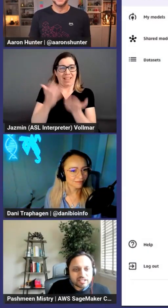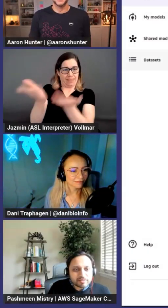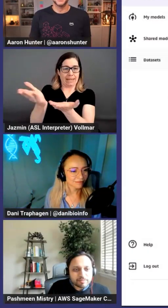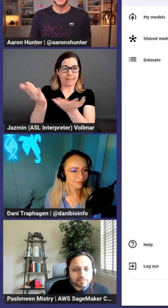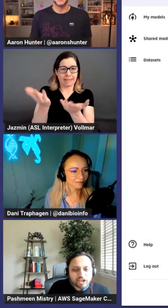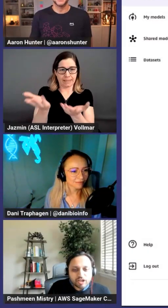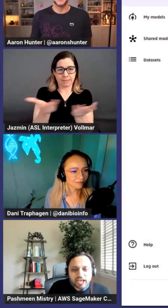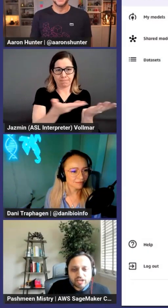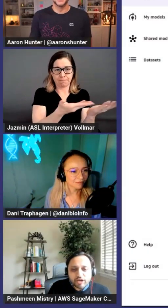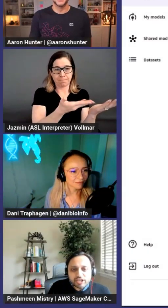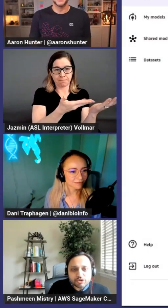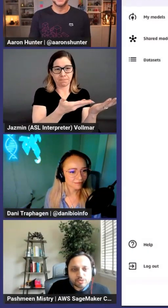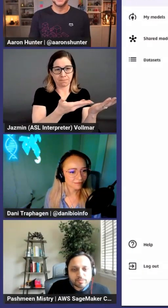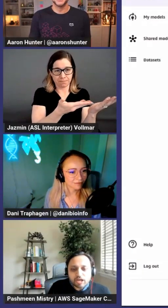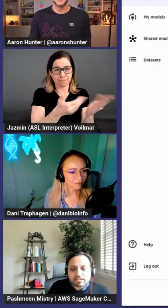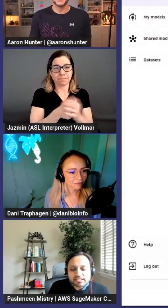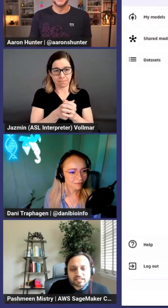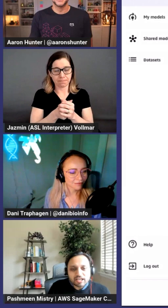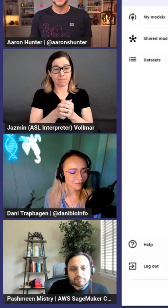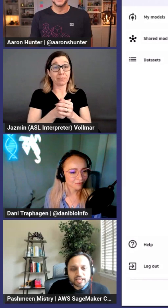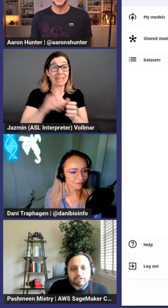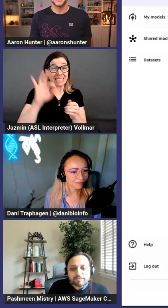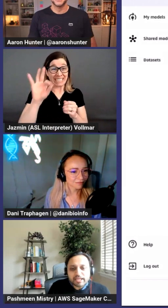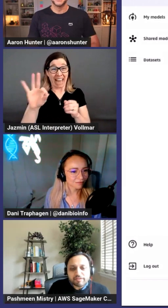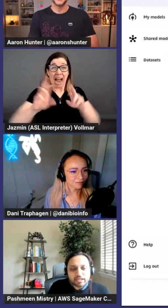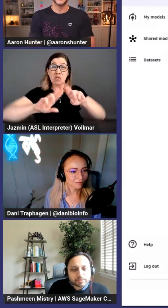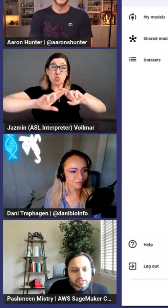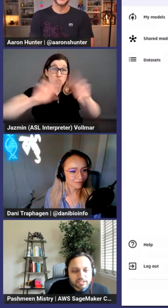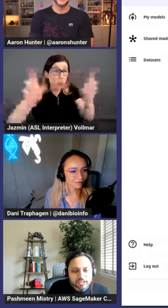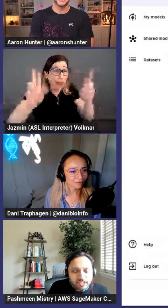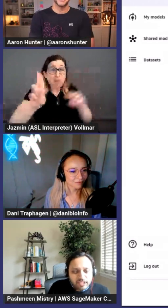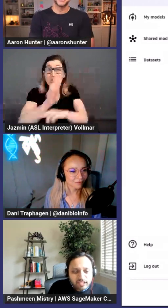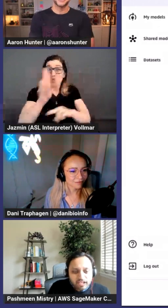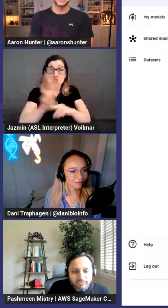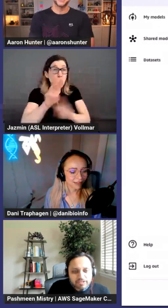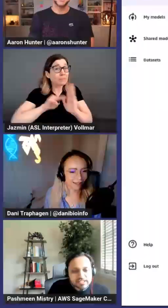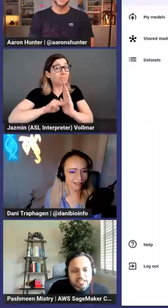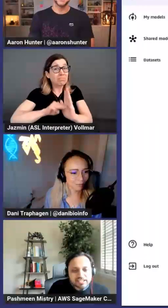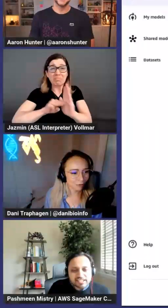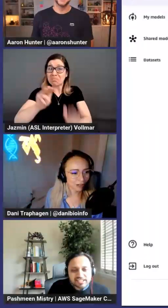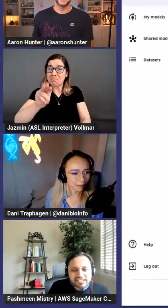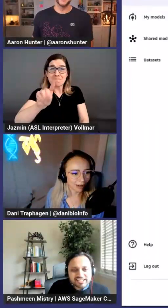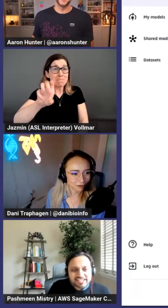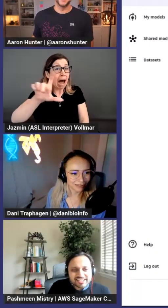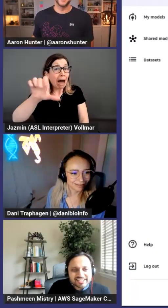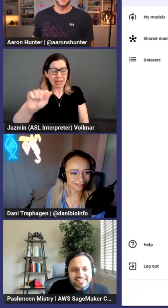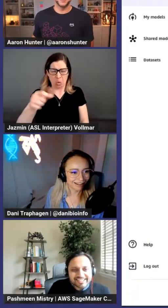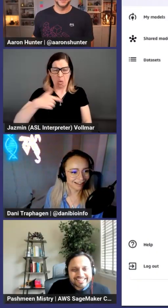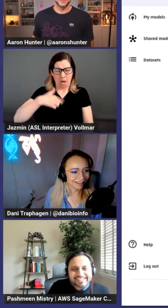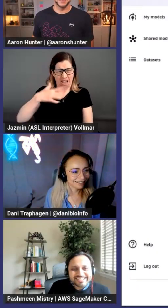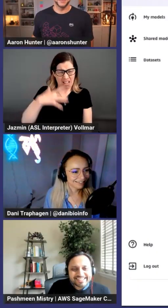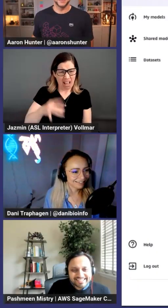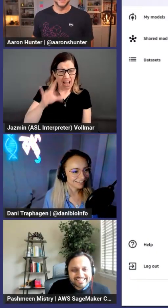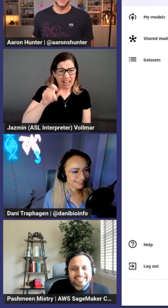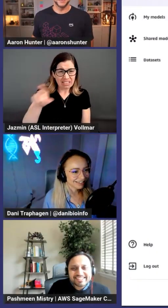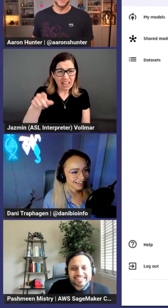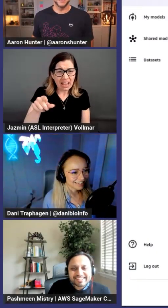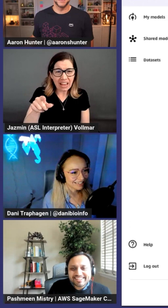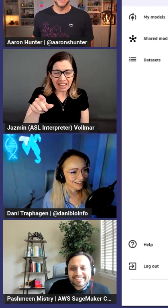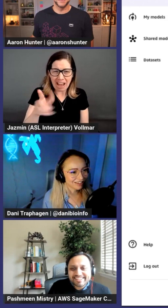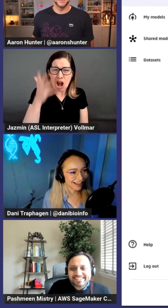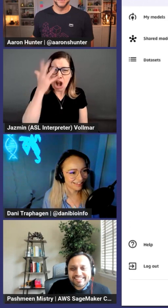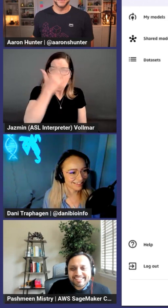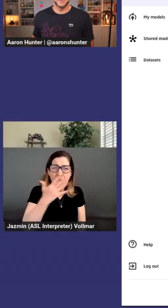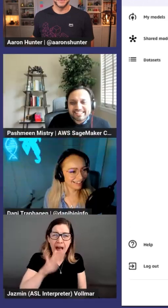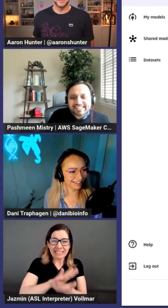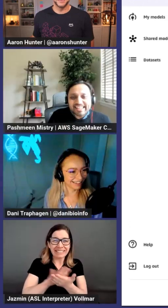see the 9 ready-to-use models that we've made available. I like this pretty, Pashmin. Looks nice, easy